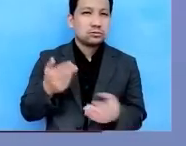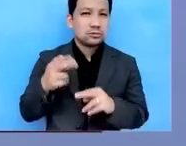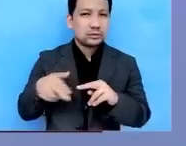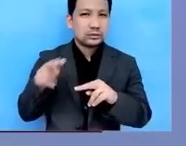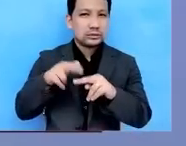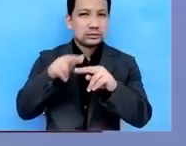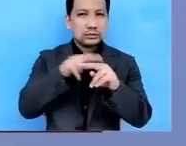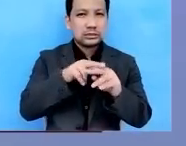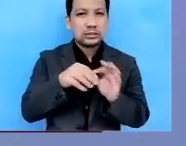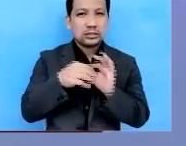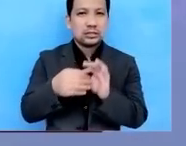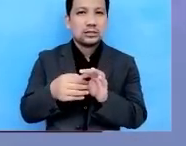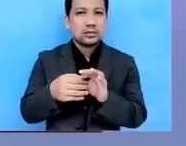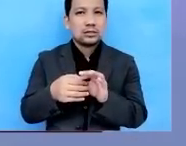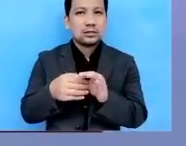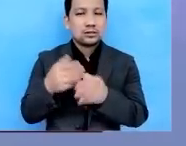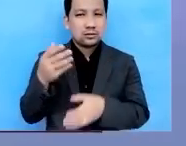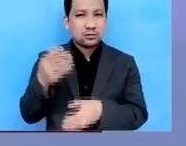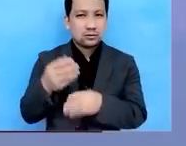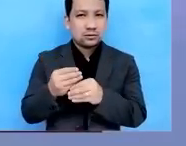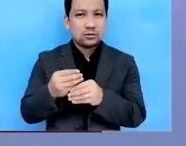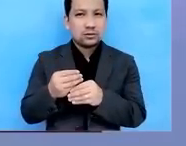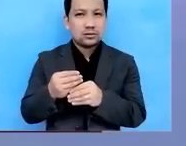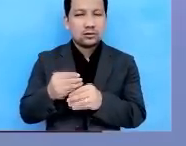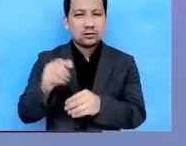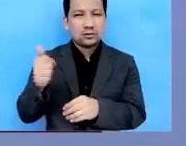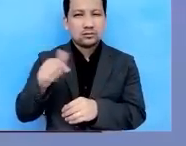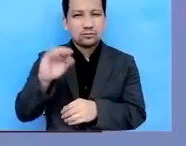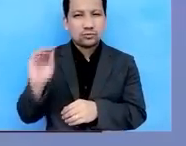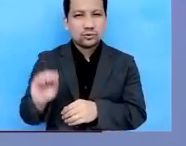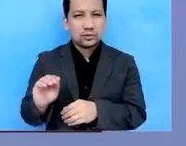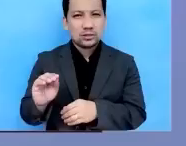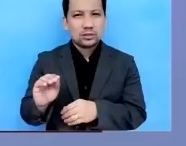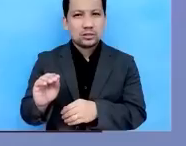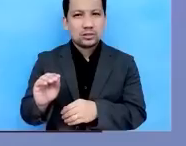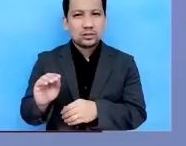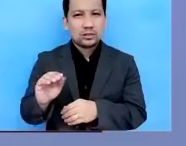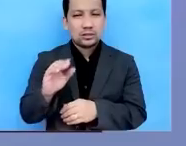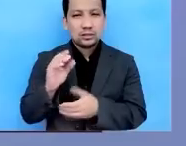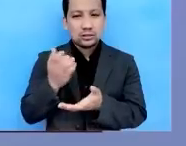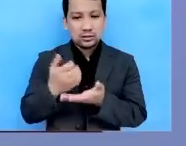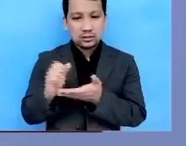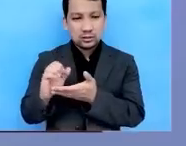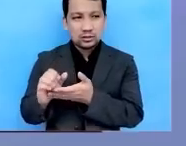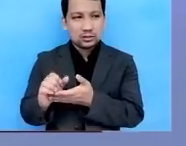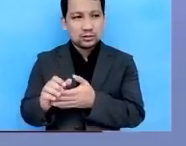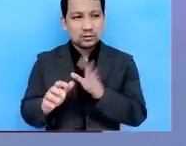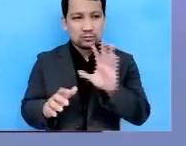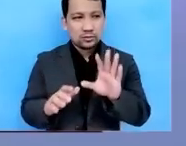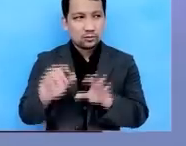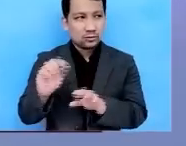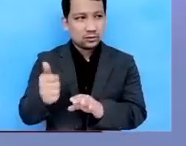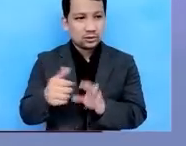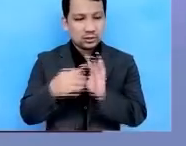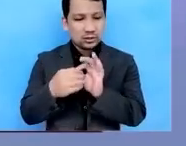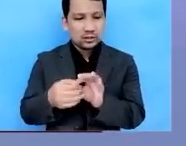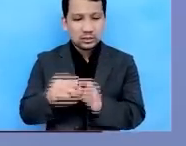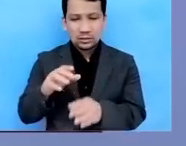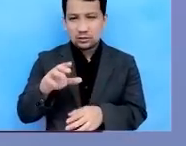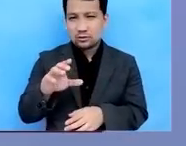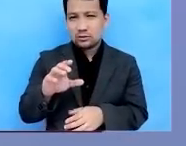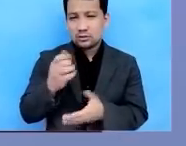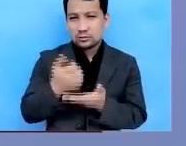of roughly another 10% sa costing po namin yon, 5 to 10% sa costing. The